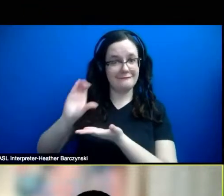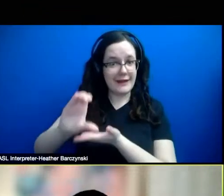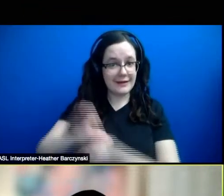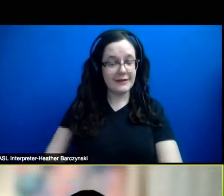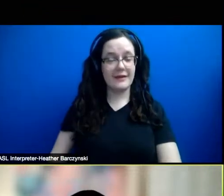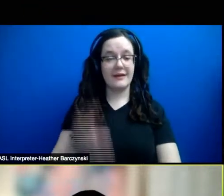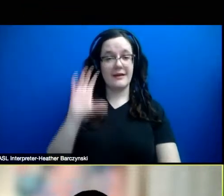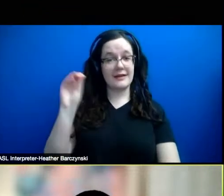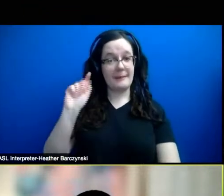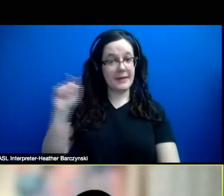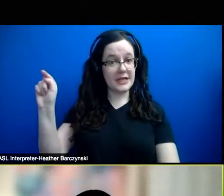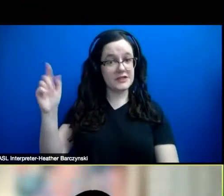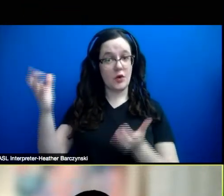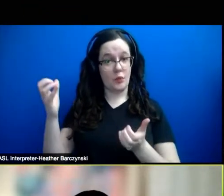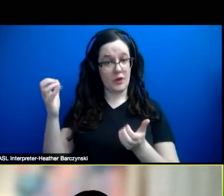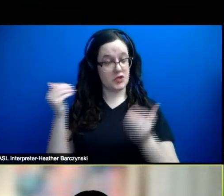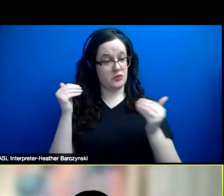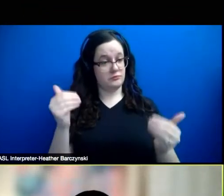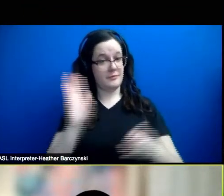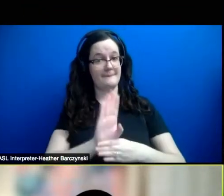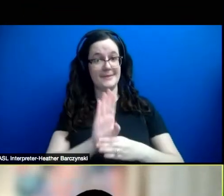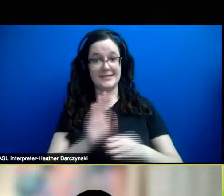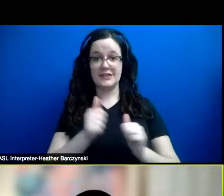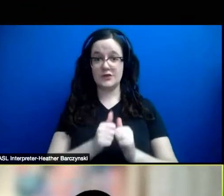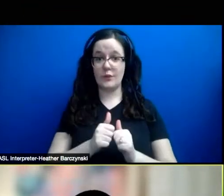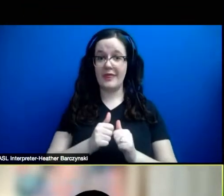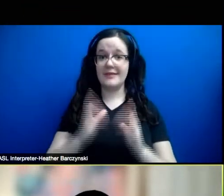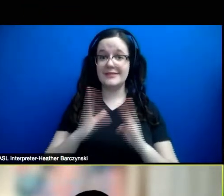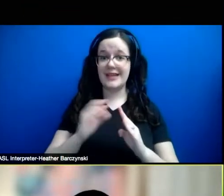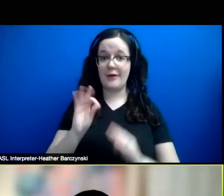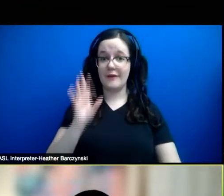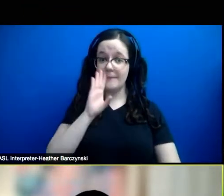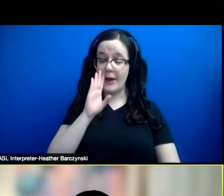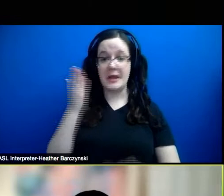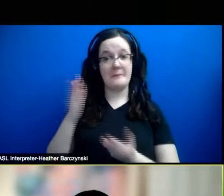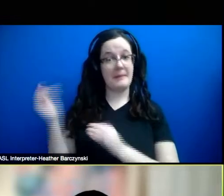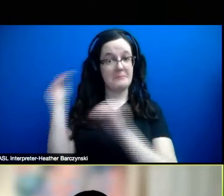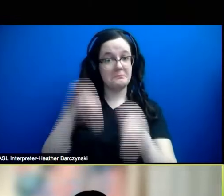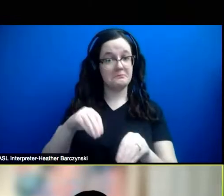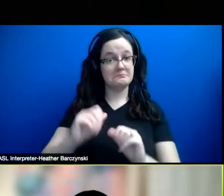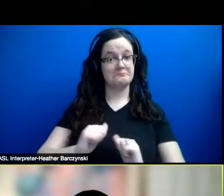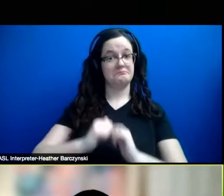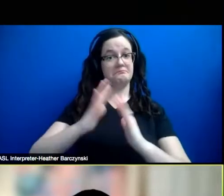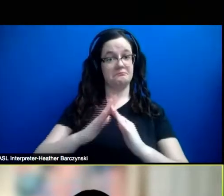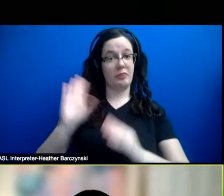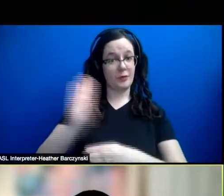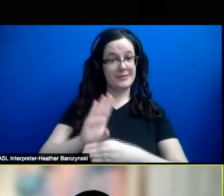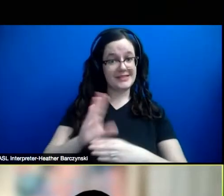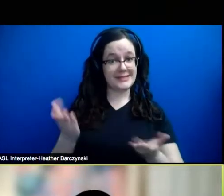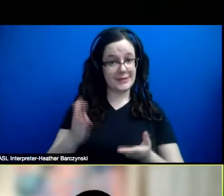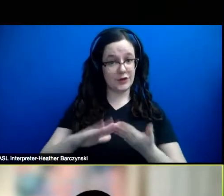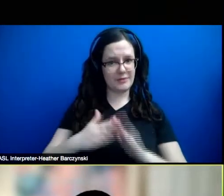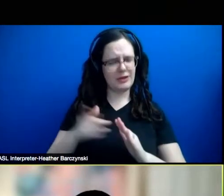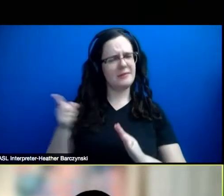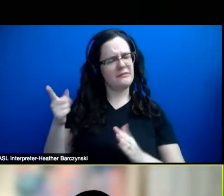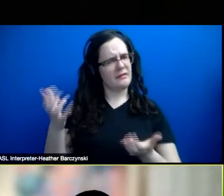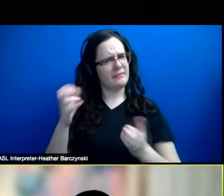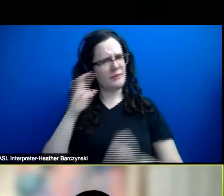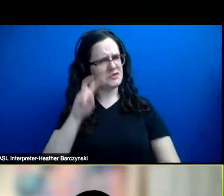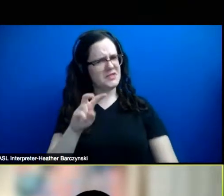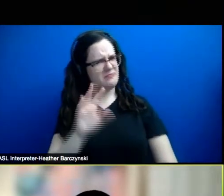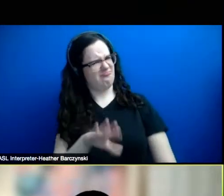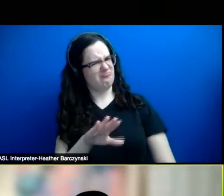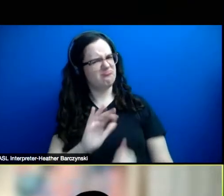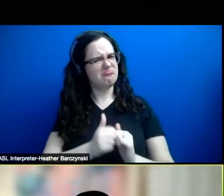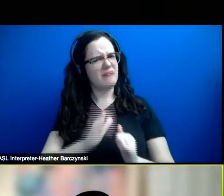business with the town of Brighton, or even maybe bring businesses to your community, are also looking to see how the